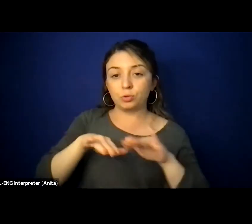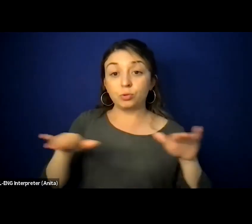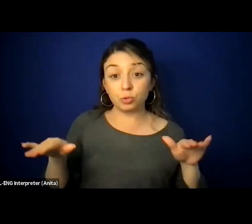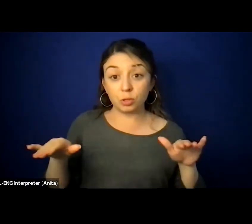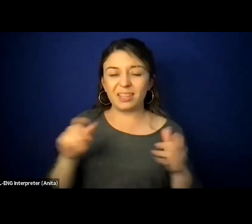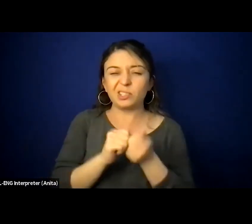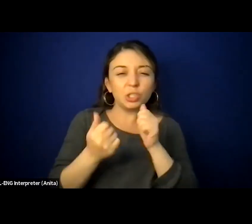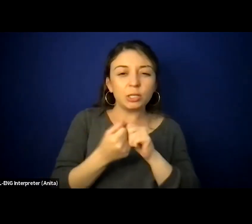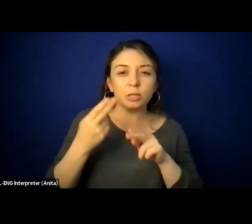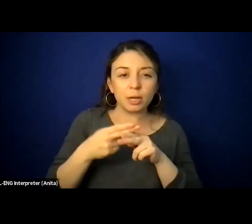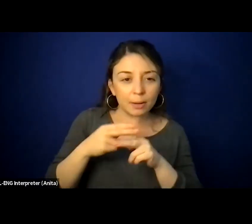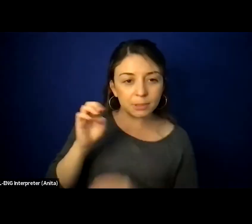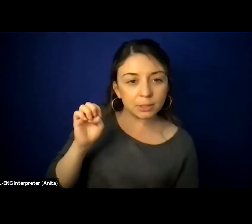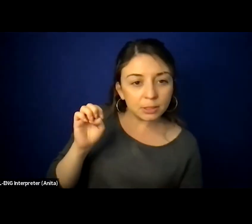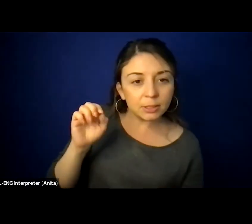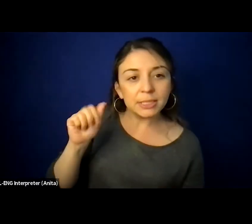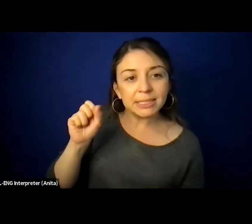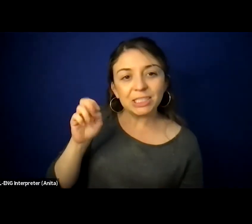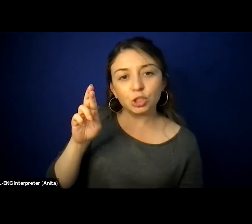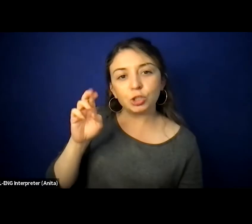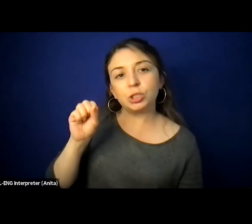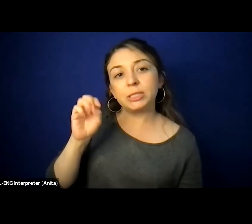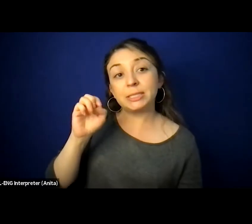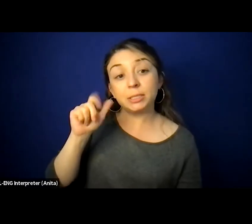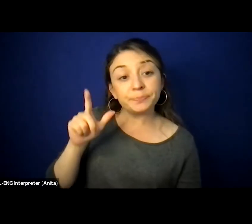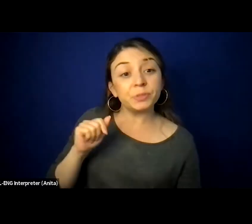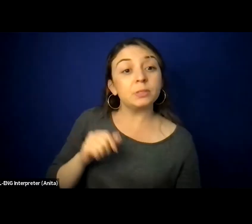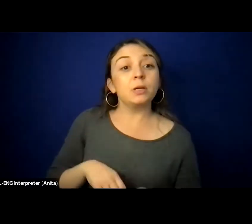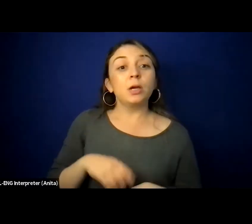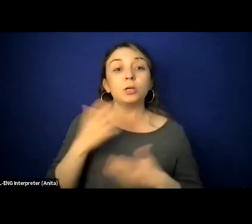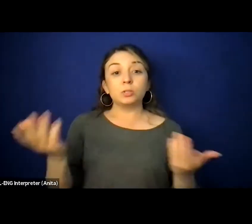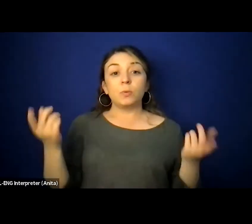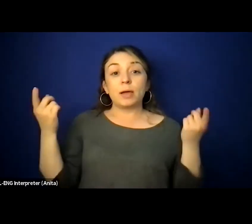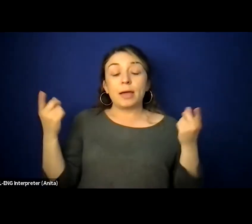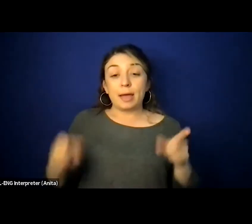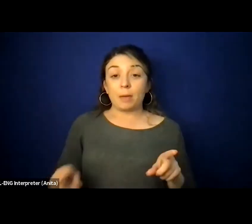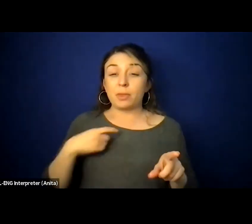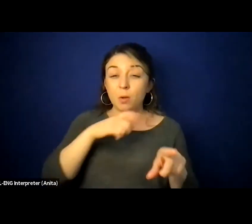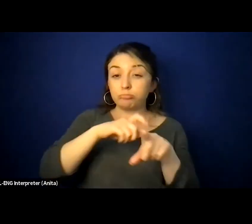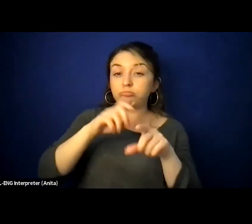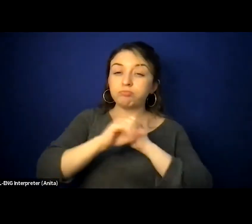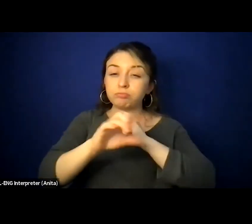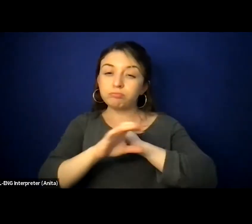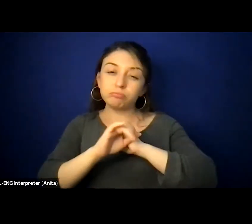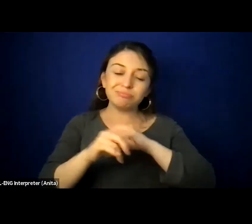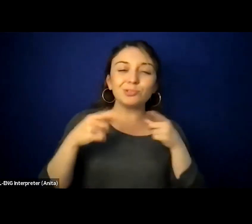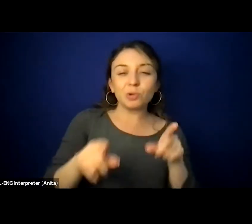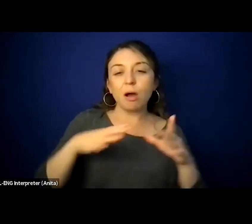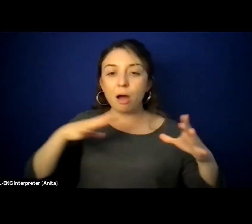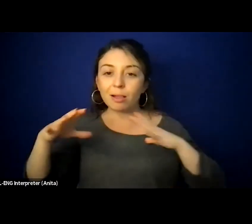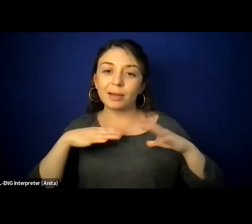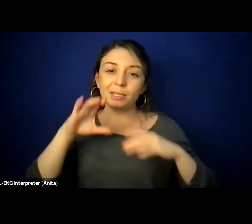their name to Easter Seals. And so they would air through the night and through the holidays, such as Christmas or Labor Day